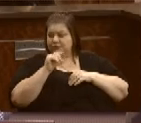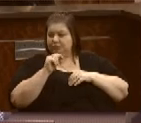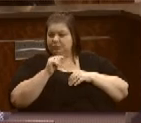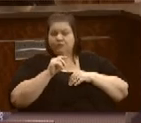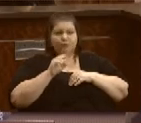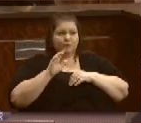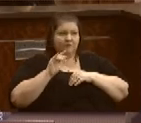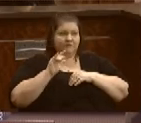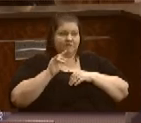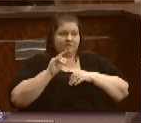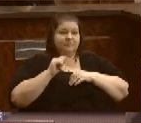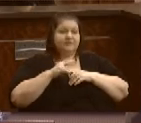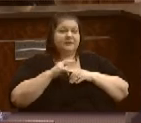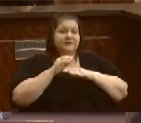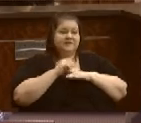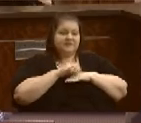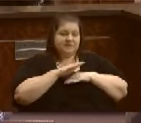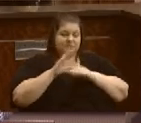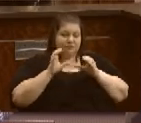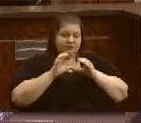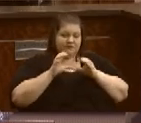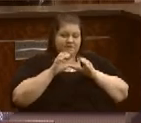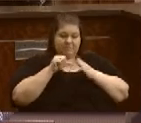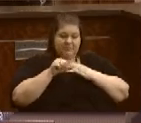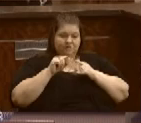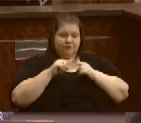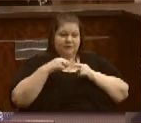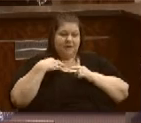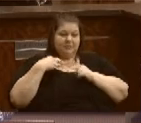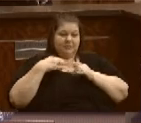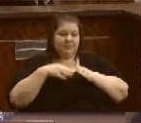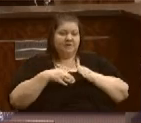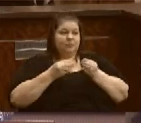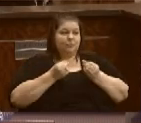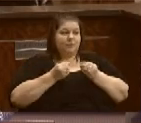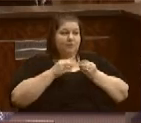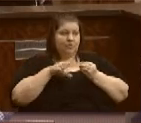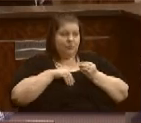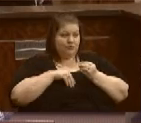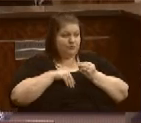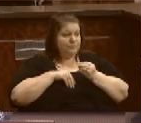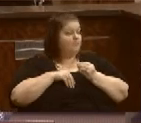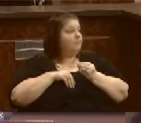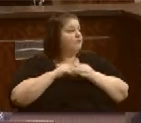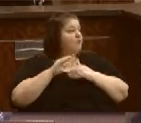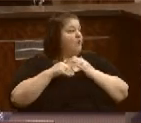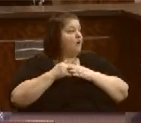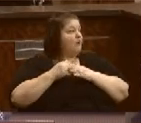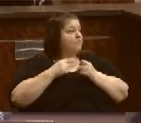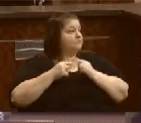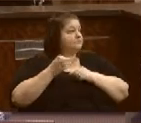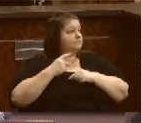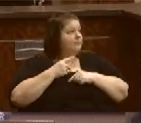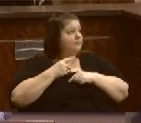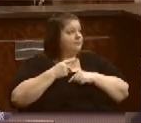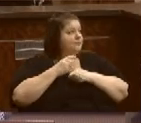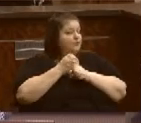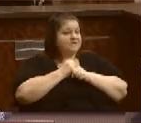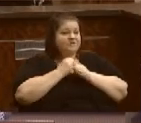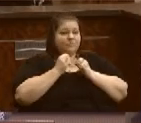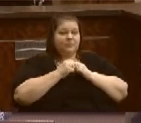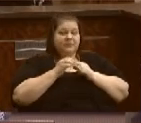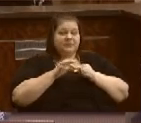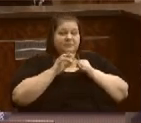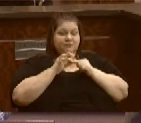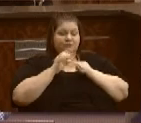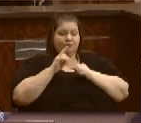was sent by certified mail to the applicant, the property owners, and all contiguous property owners. All return receipts were received with the exception of